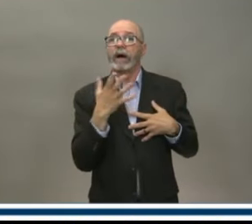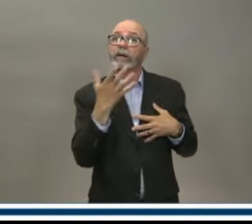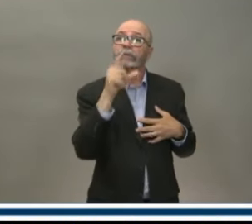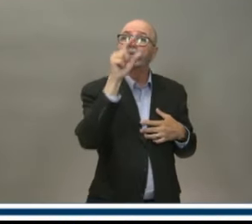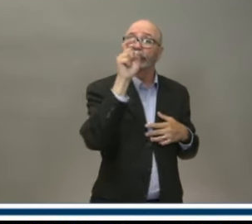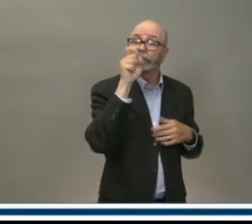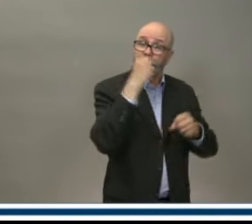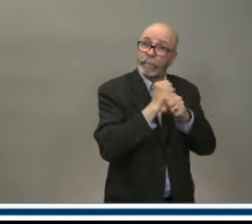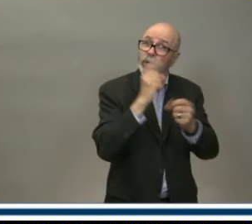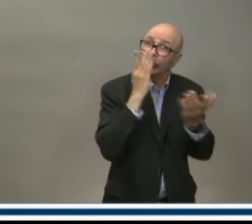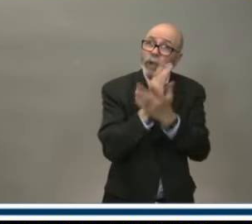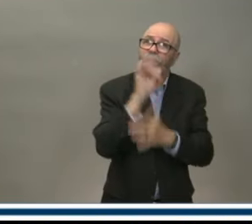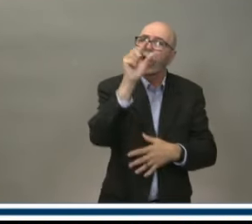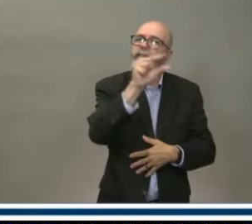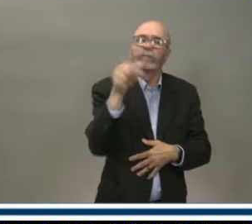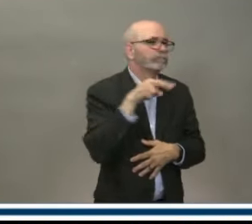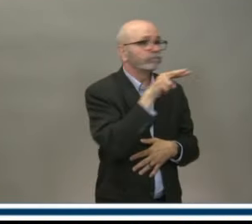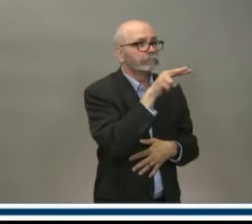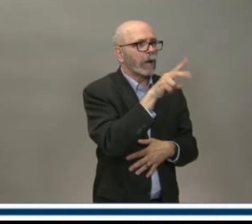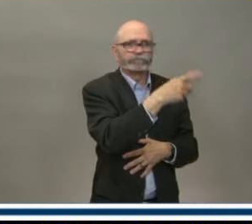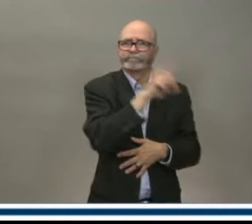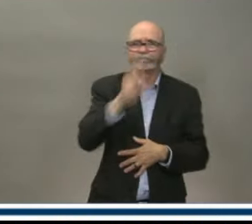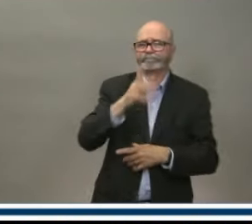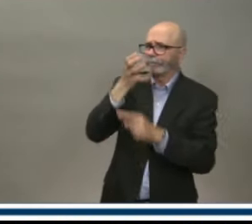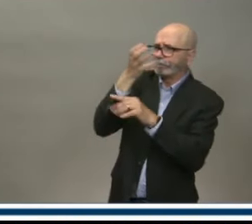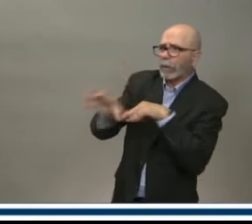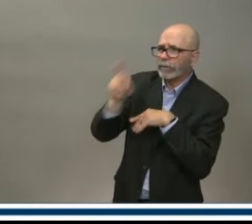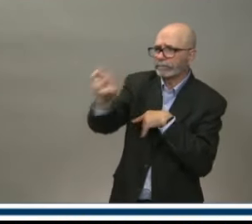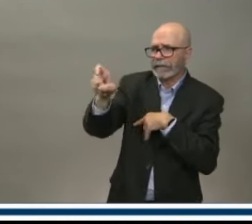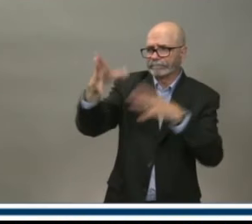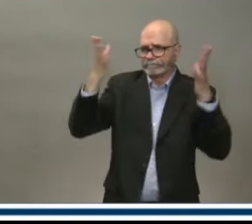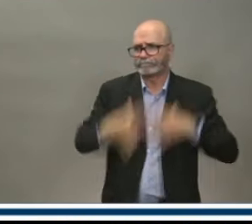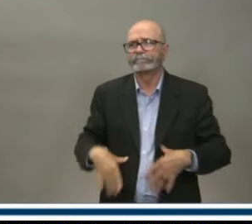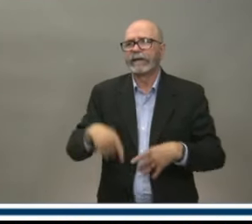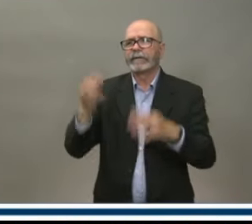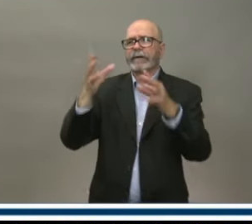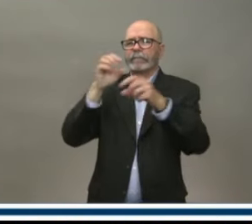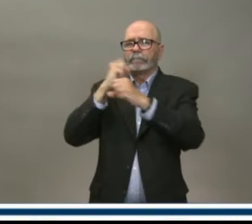pulled in to work here are being protected?